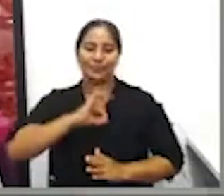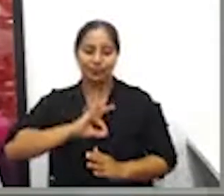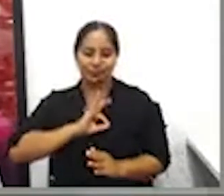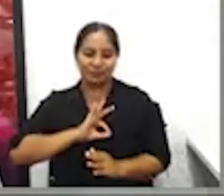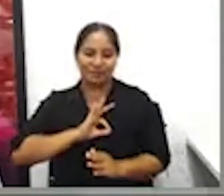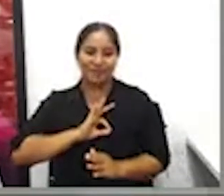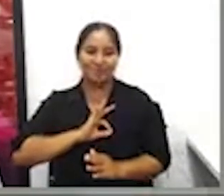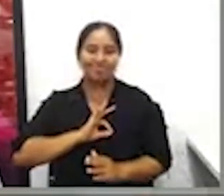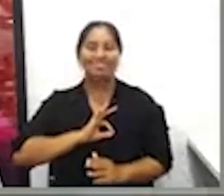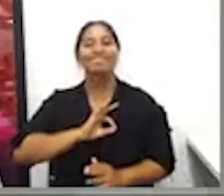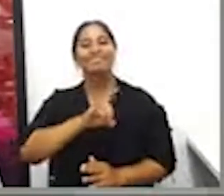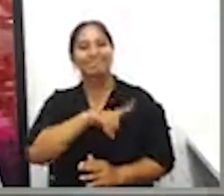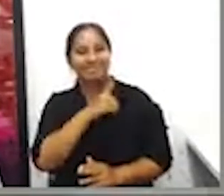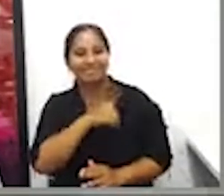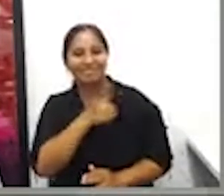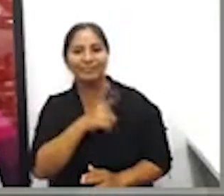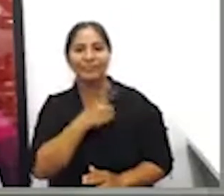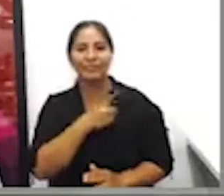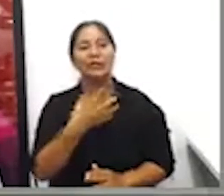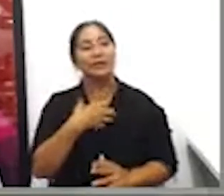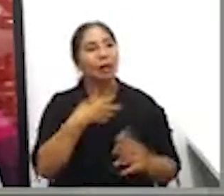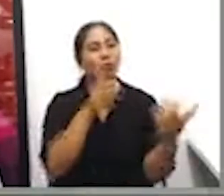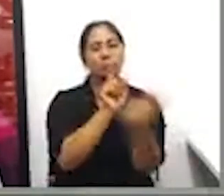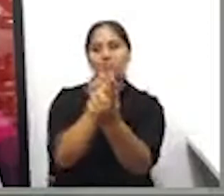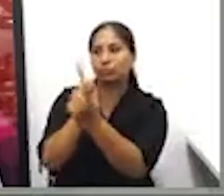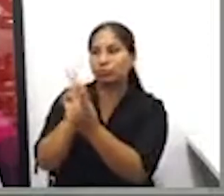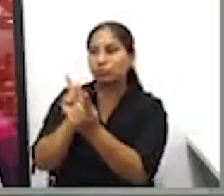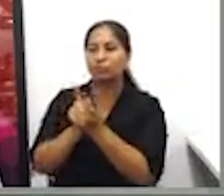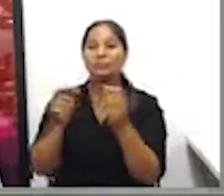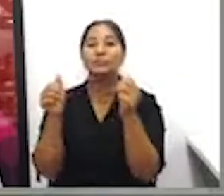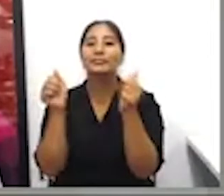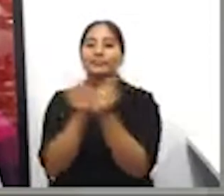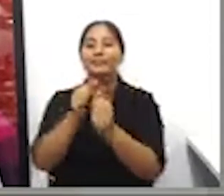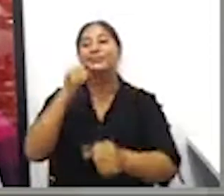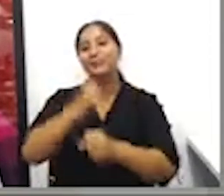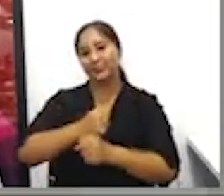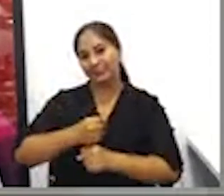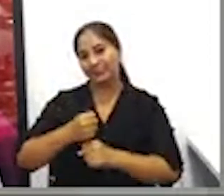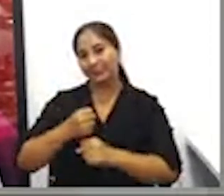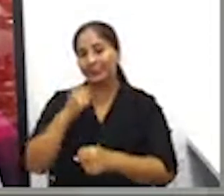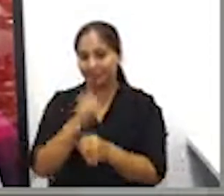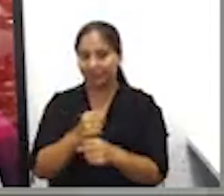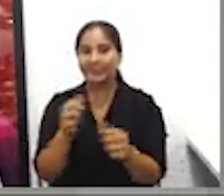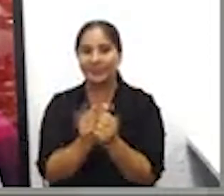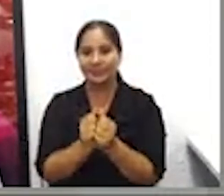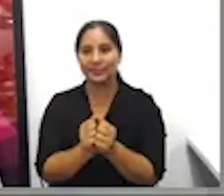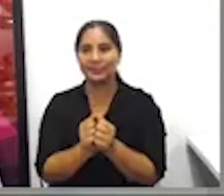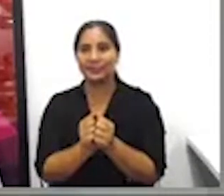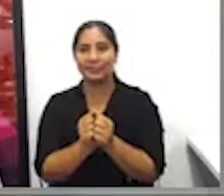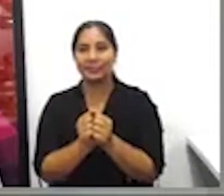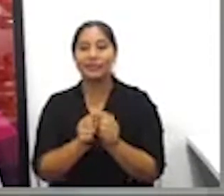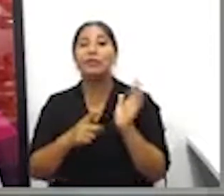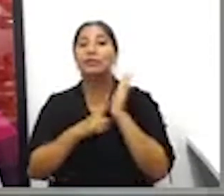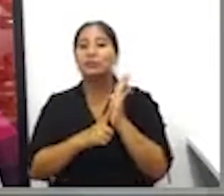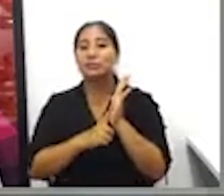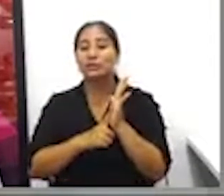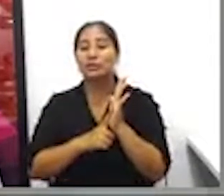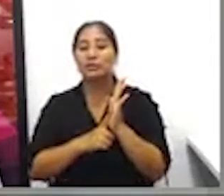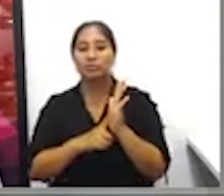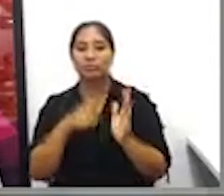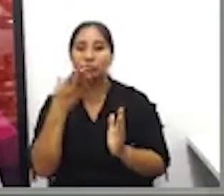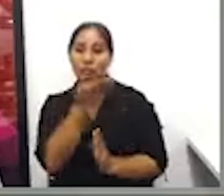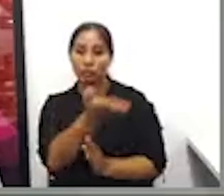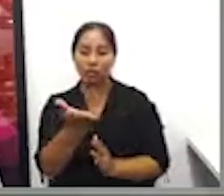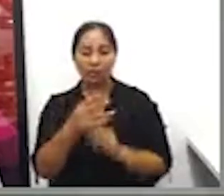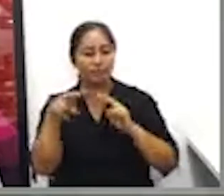had, because that's the most important thing, to get up every day and be happy about the